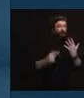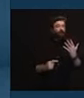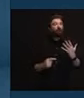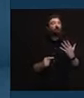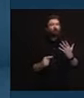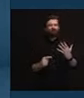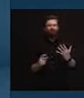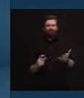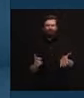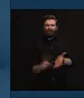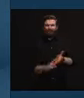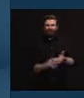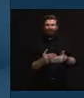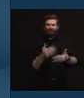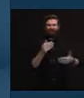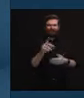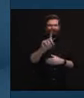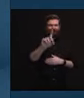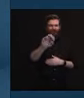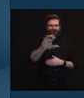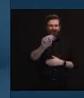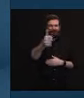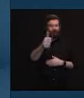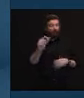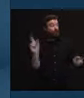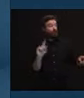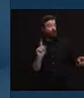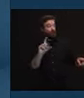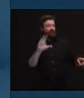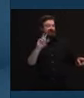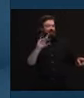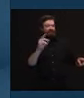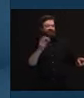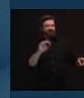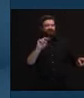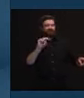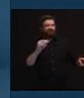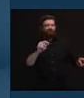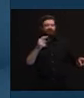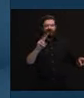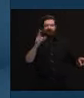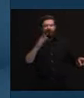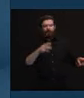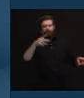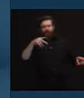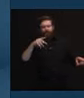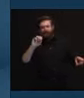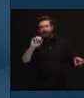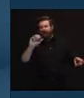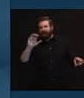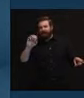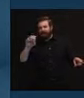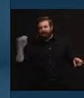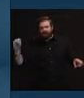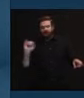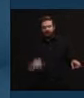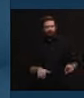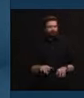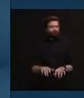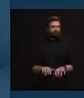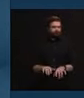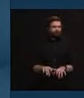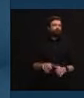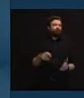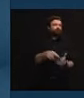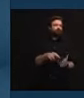covid19.nj.gov/PPE access. The PPE discount program is just one of the ways that the EDA has been stepping up to help